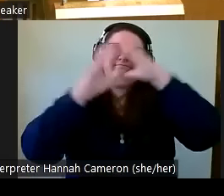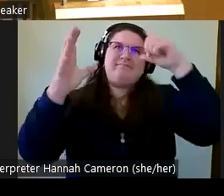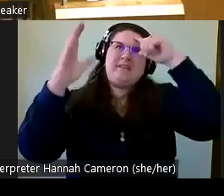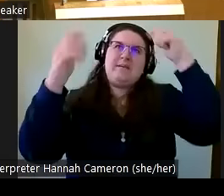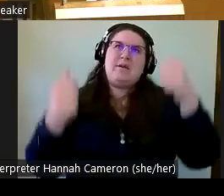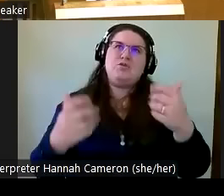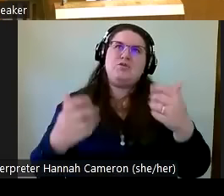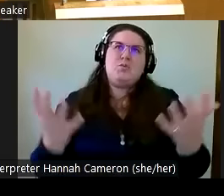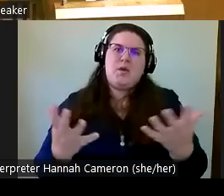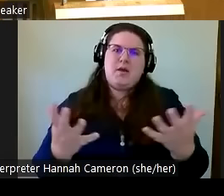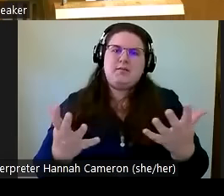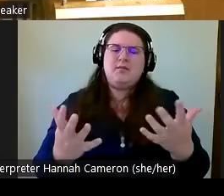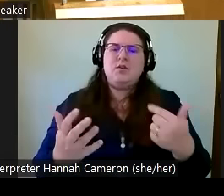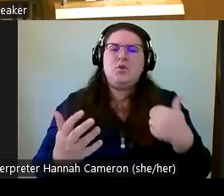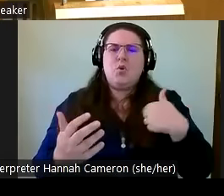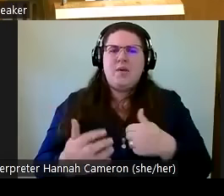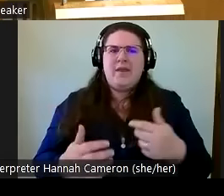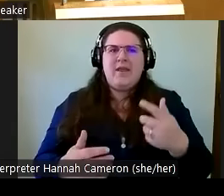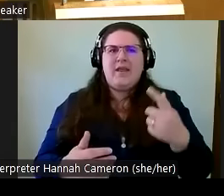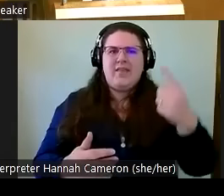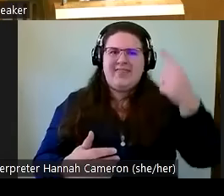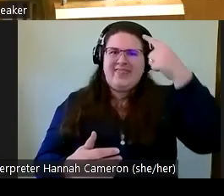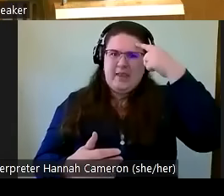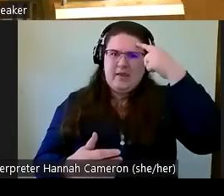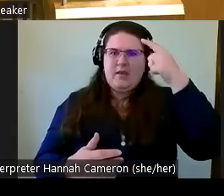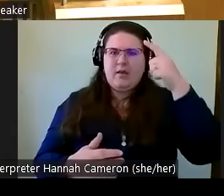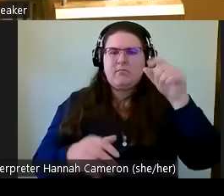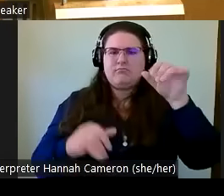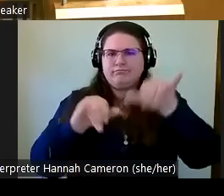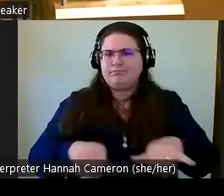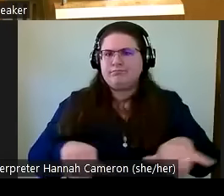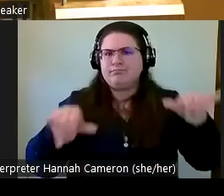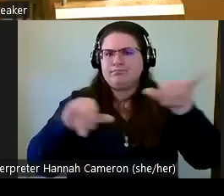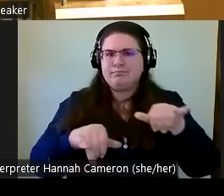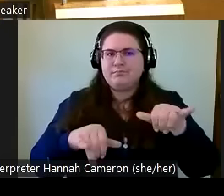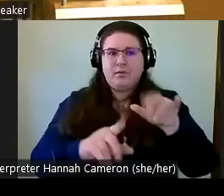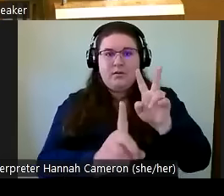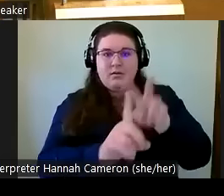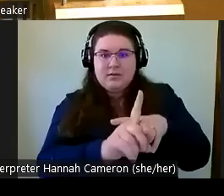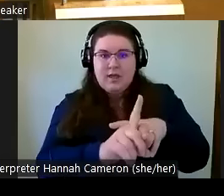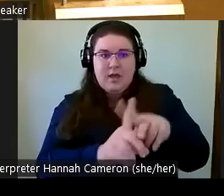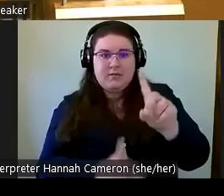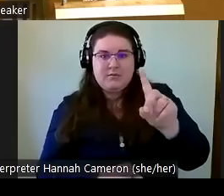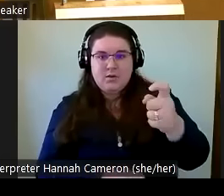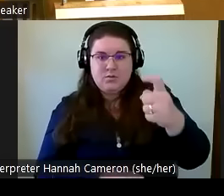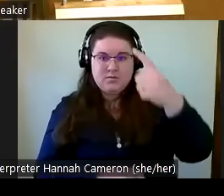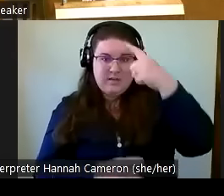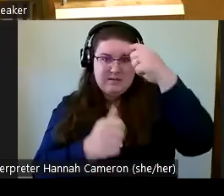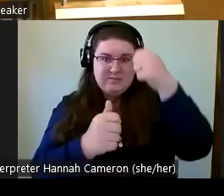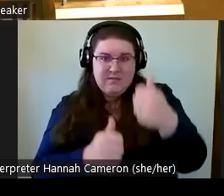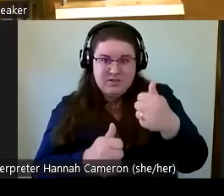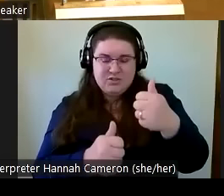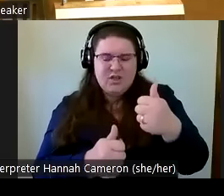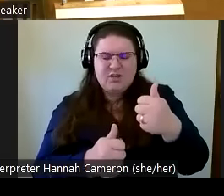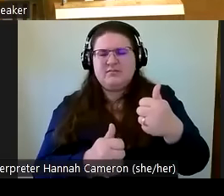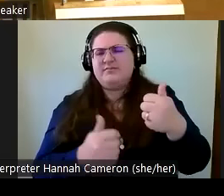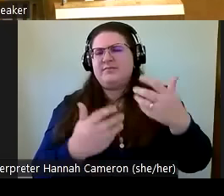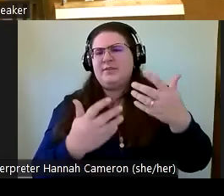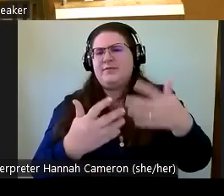well-defined expected trajectory for someone who has this diagnosis, and this sense that once you've been put on